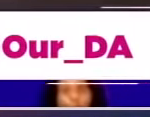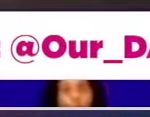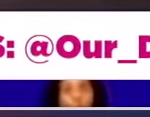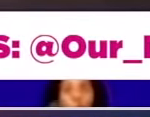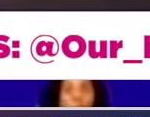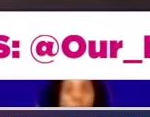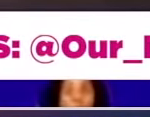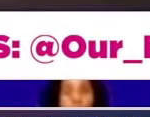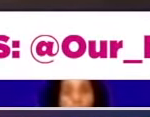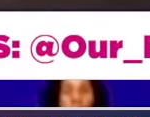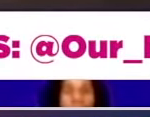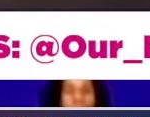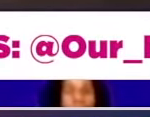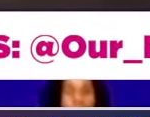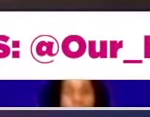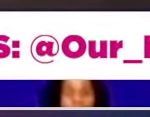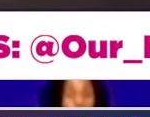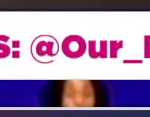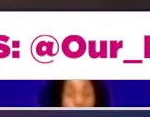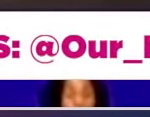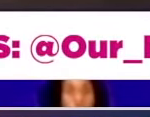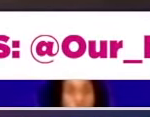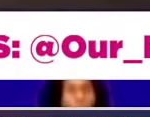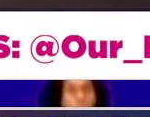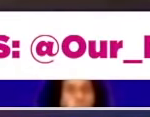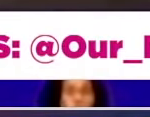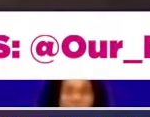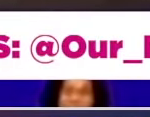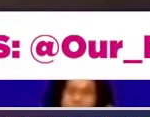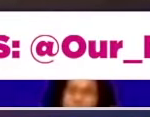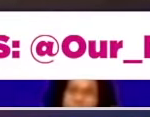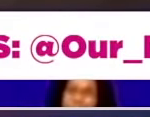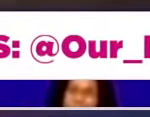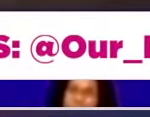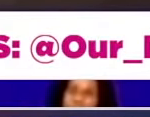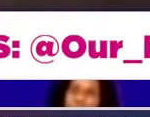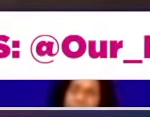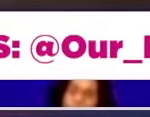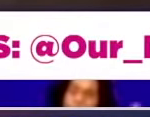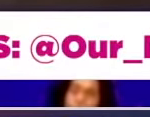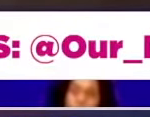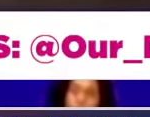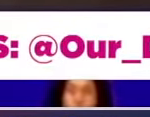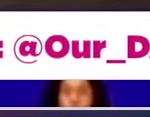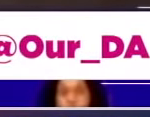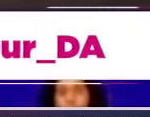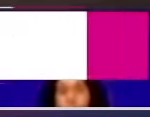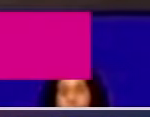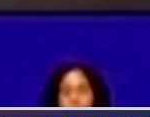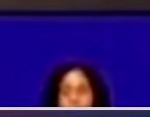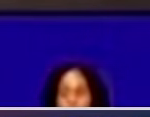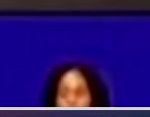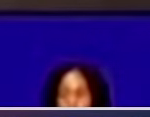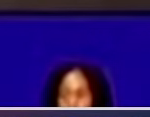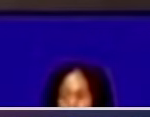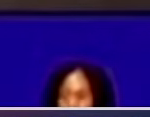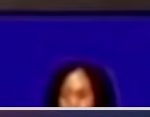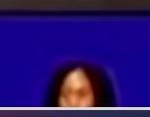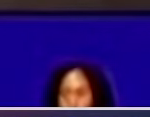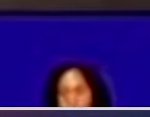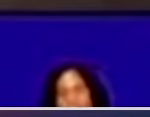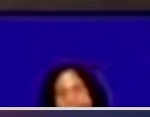draconian regulations and labour laws. For almost 3 decades, the ANC has stuck to its